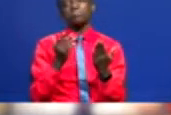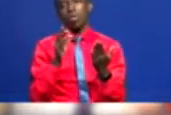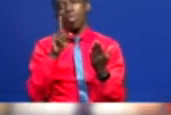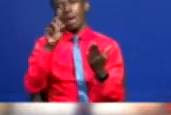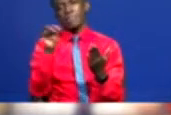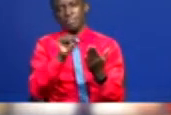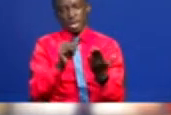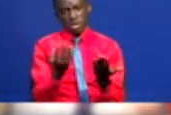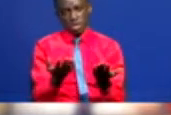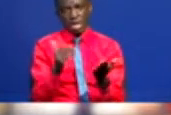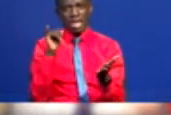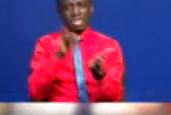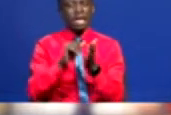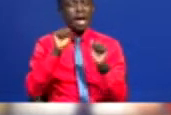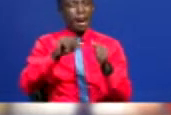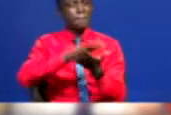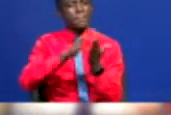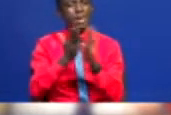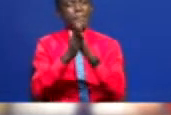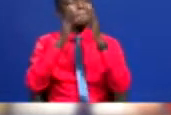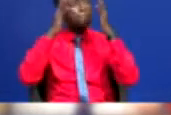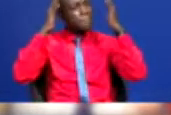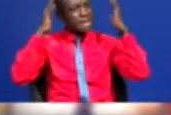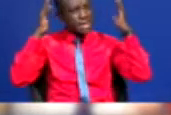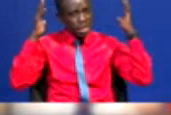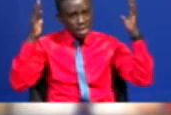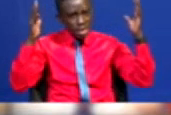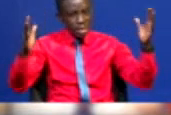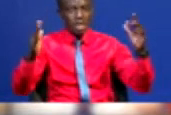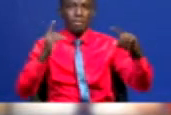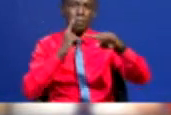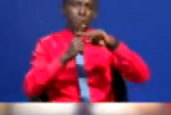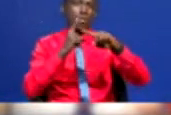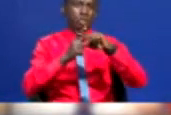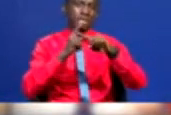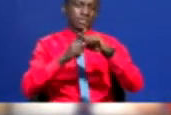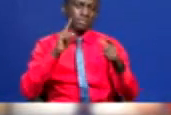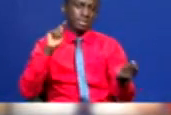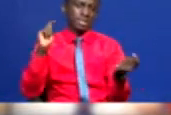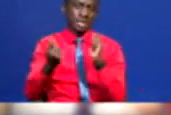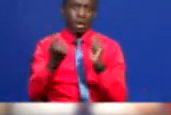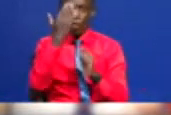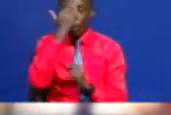major, major, major game changer, because we are not just creating these